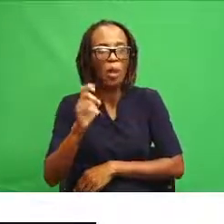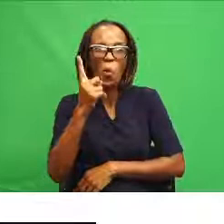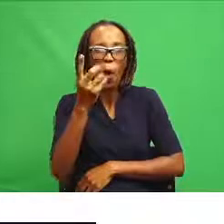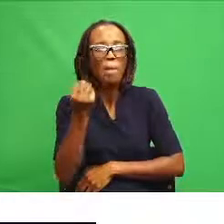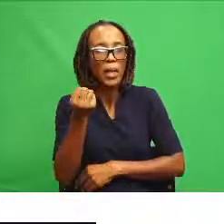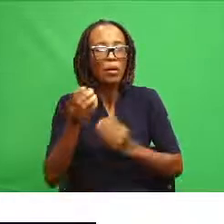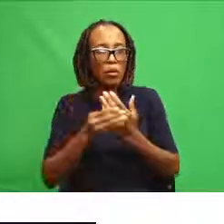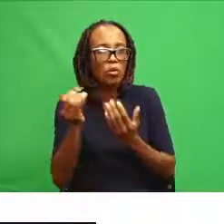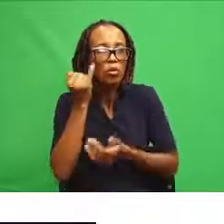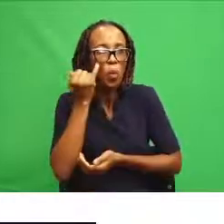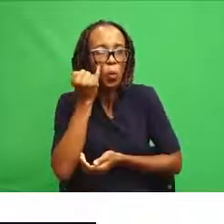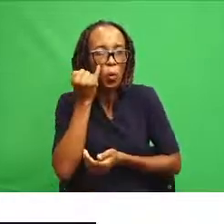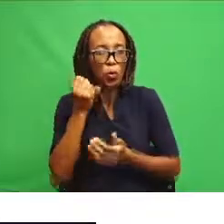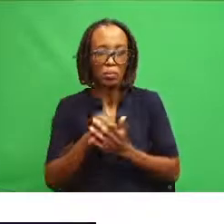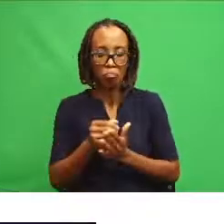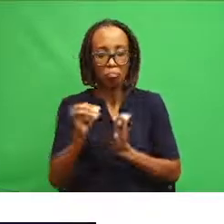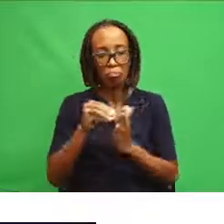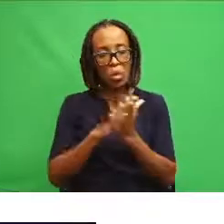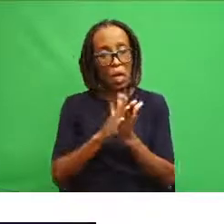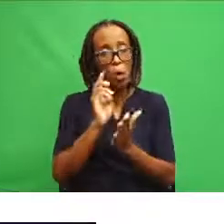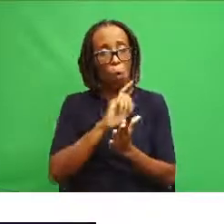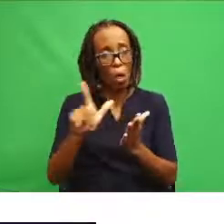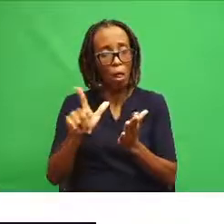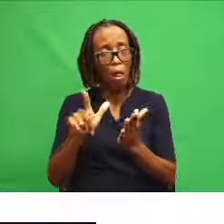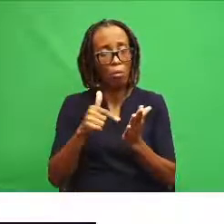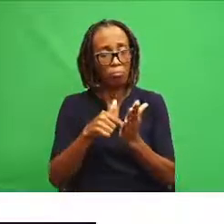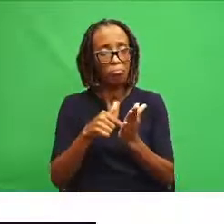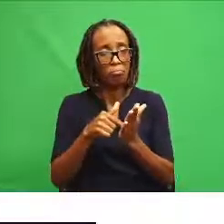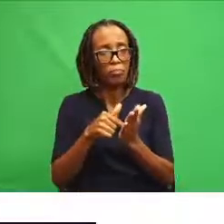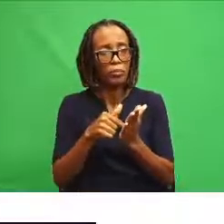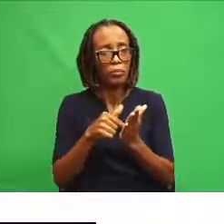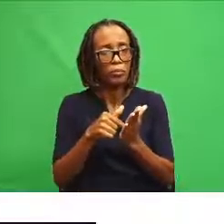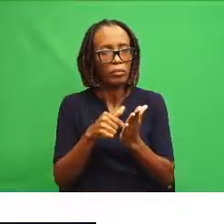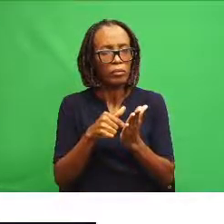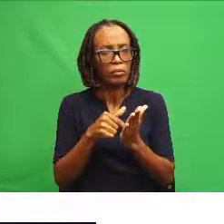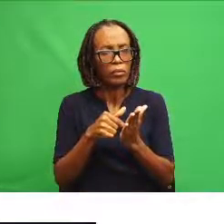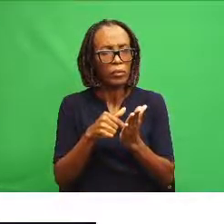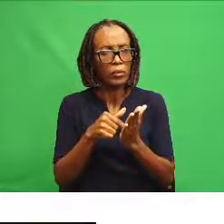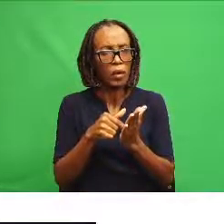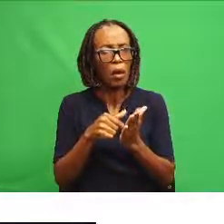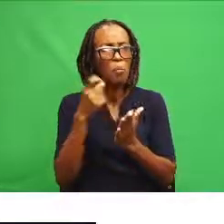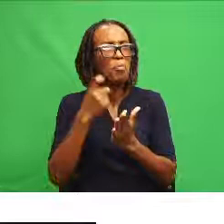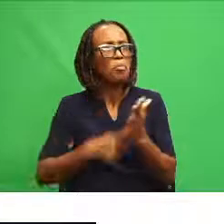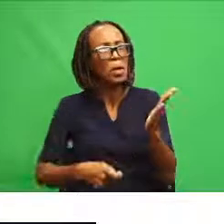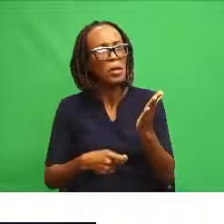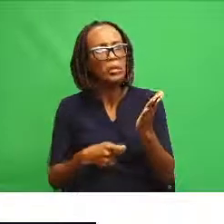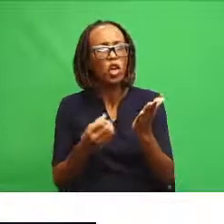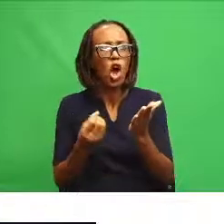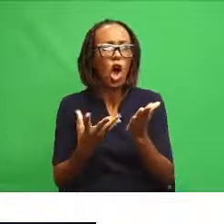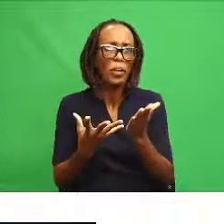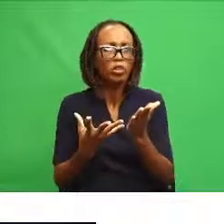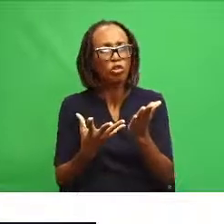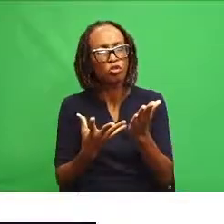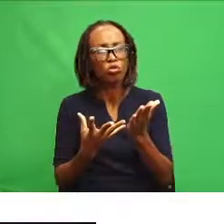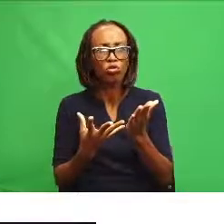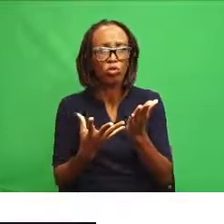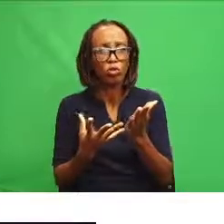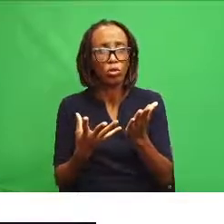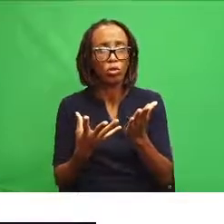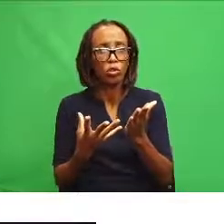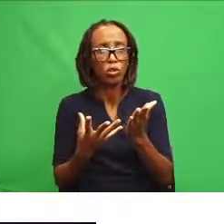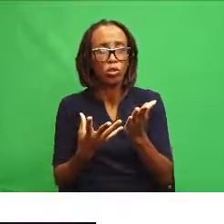and you do a will, all right, it will cost, upon your